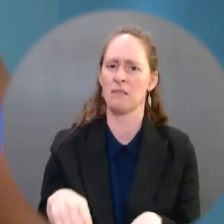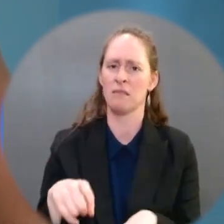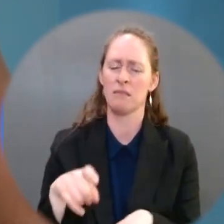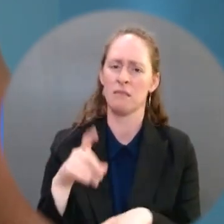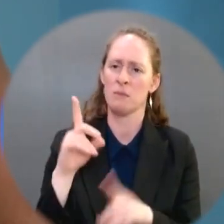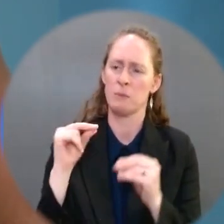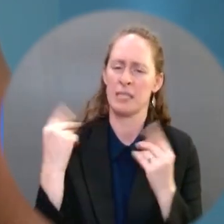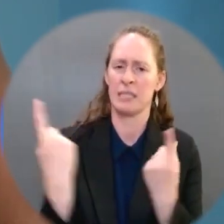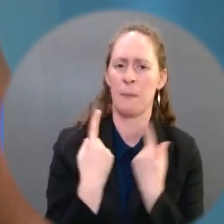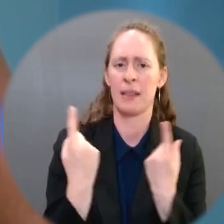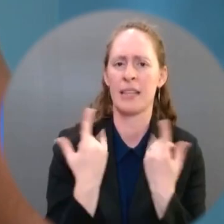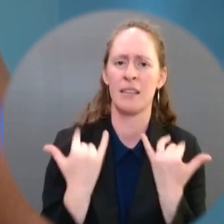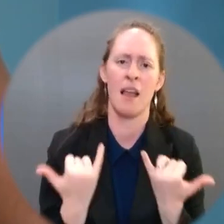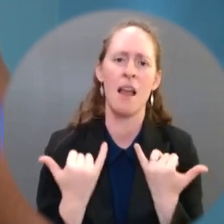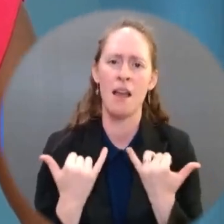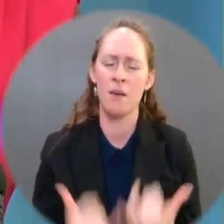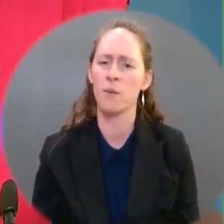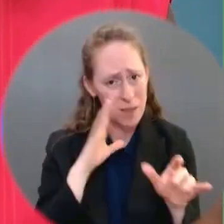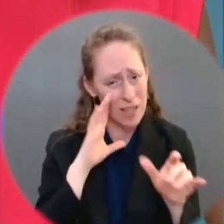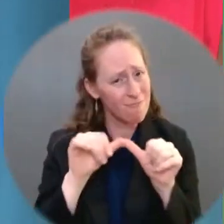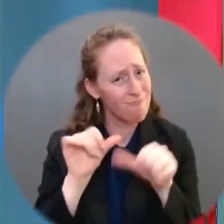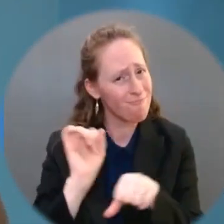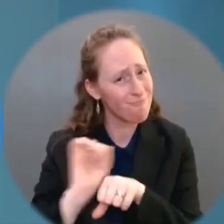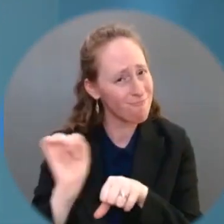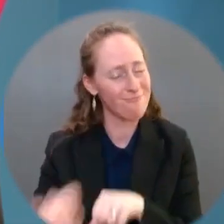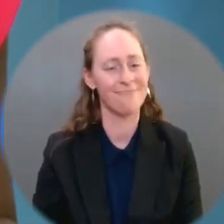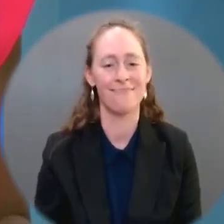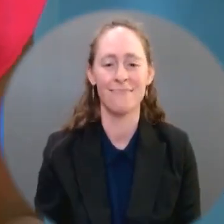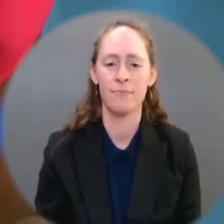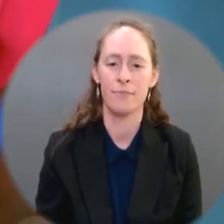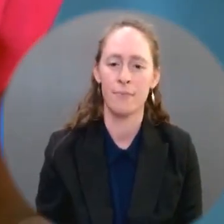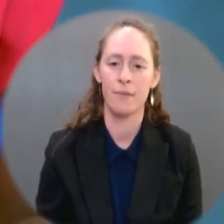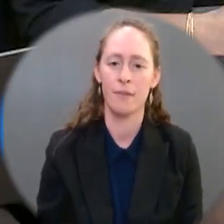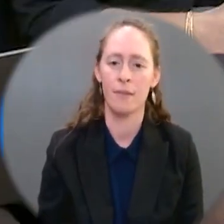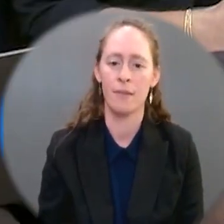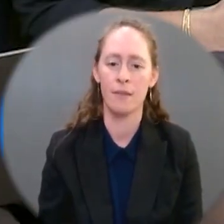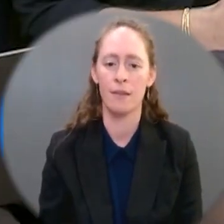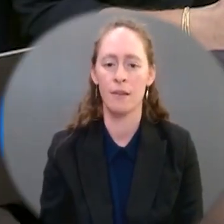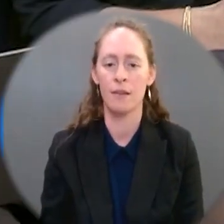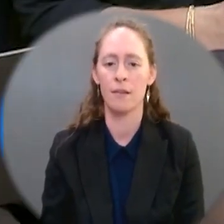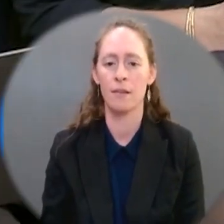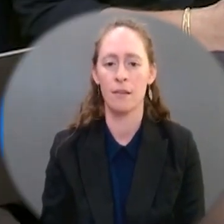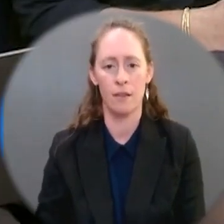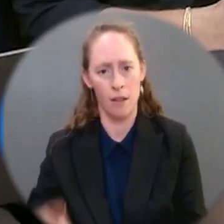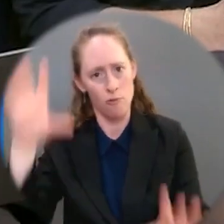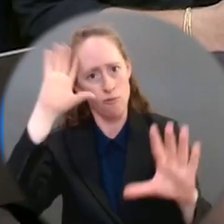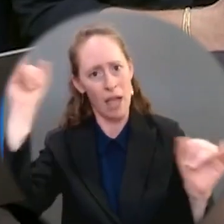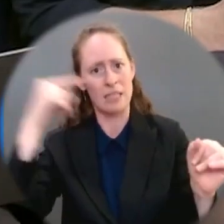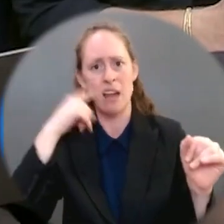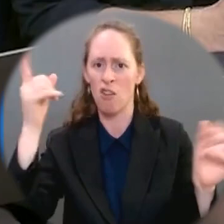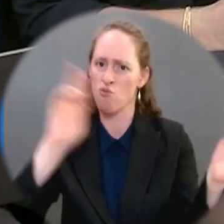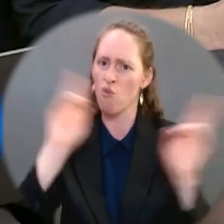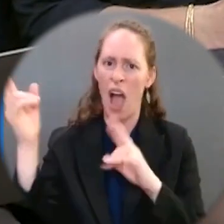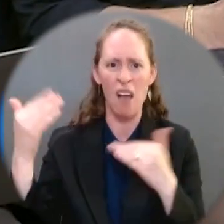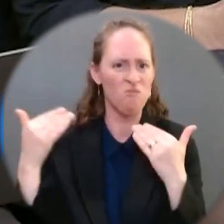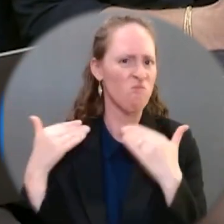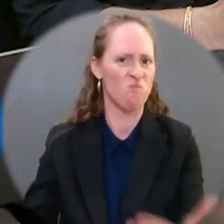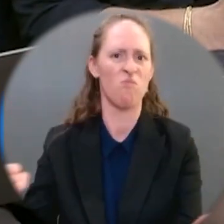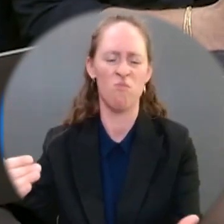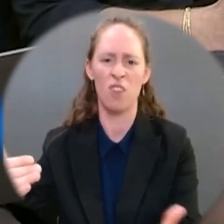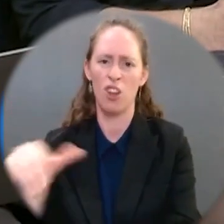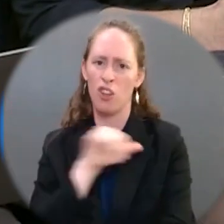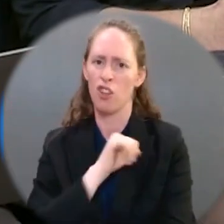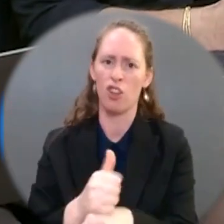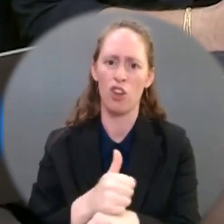we take on climate change in a way that's going to be effective. And the president says he's prepared to act on climate. What's the time frame for that? Do you wait until the